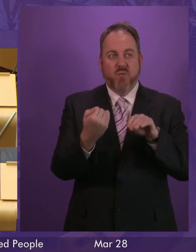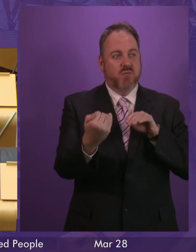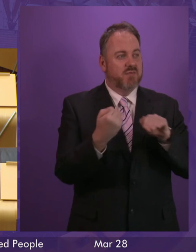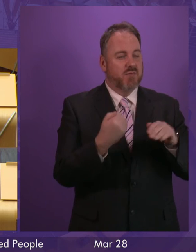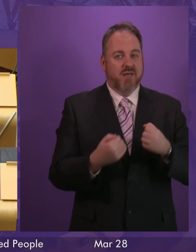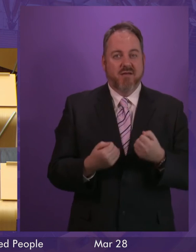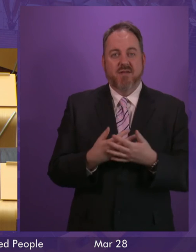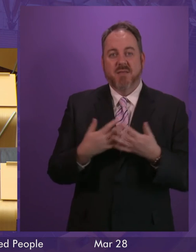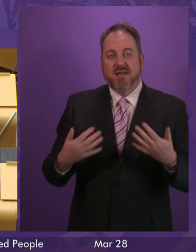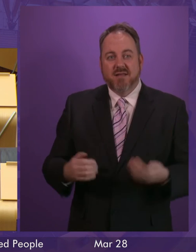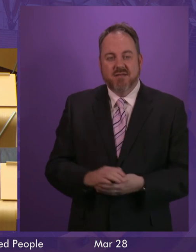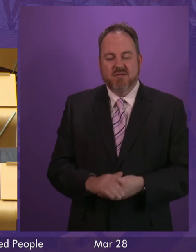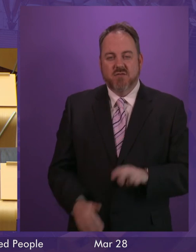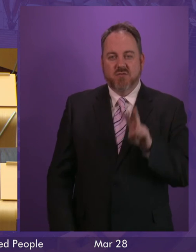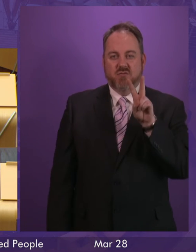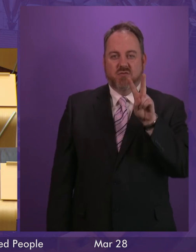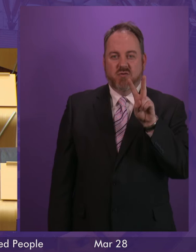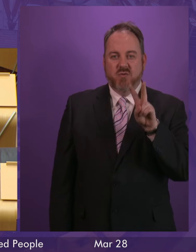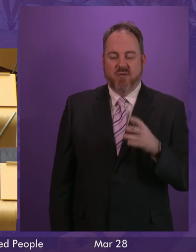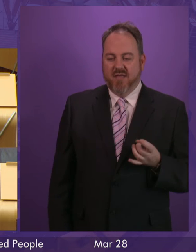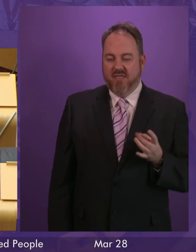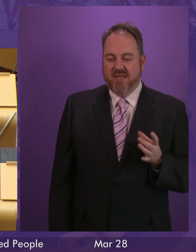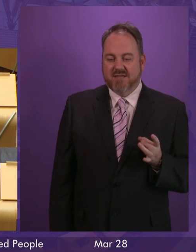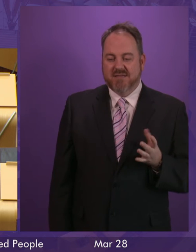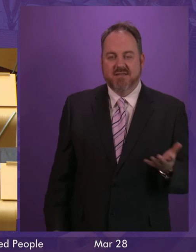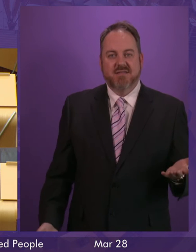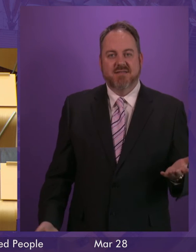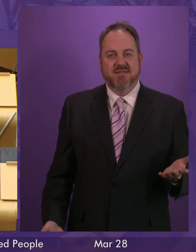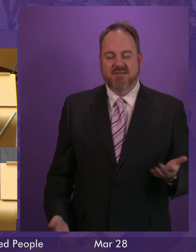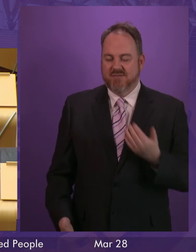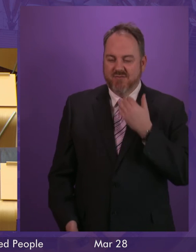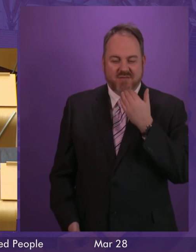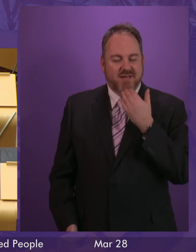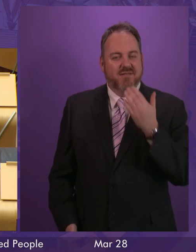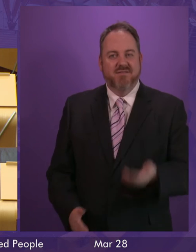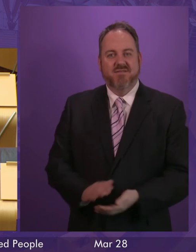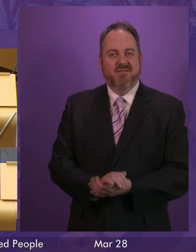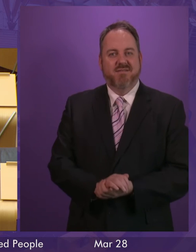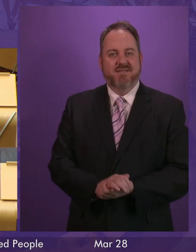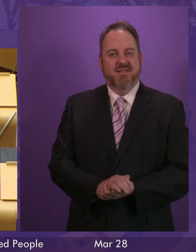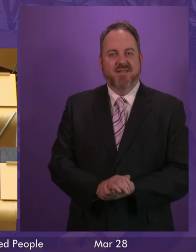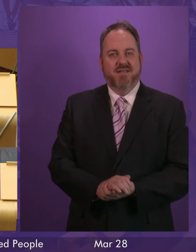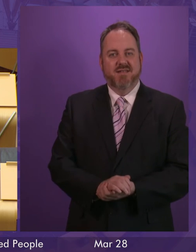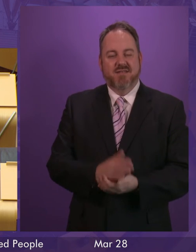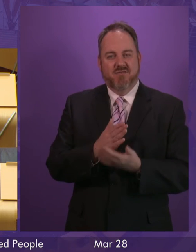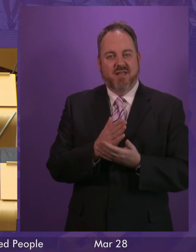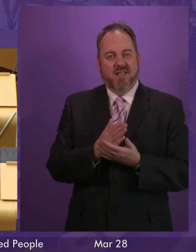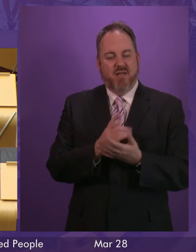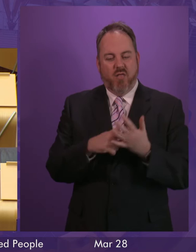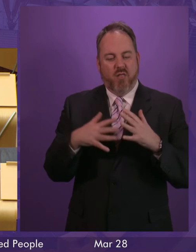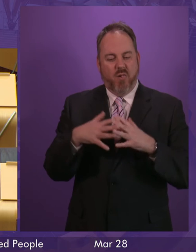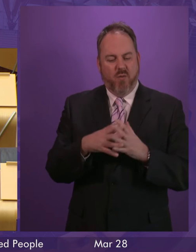two, two changing places toilets. And unfortunately, the law is confusing.